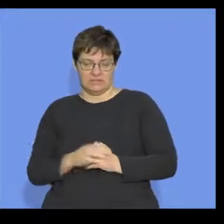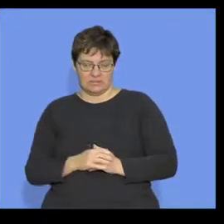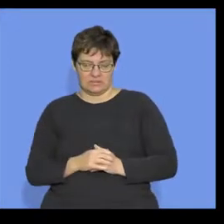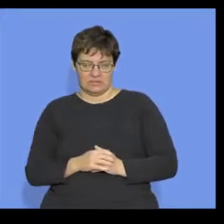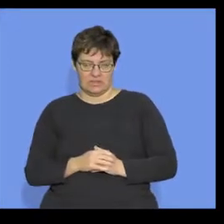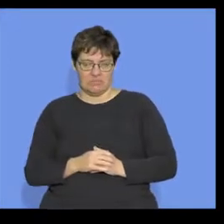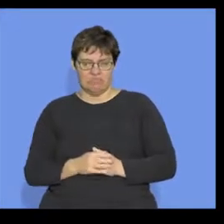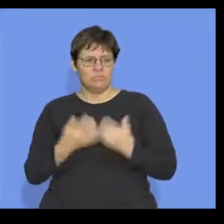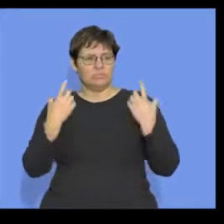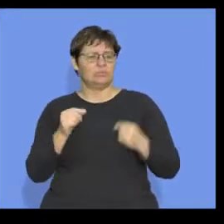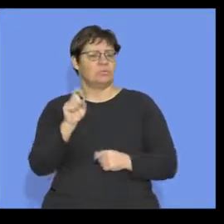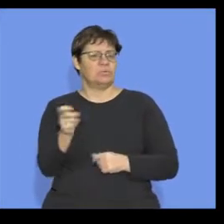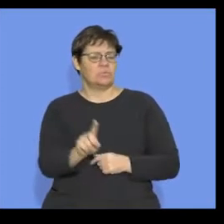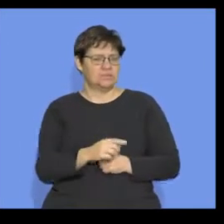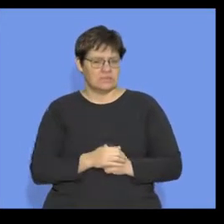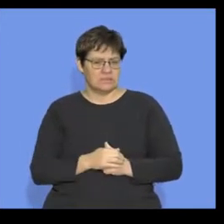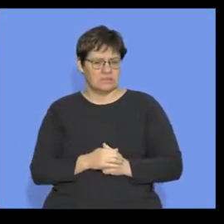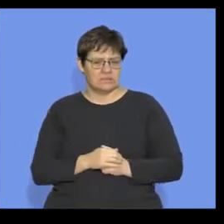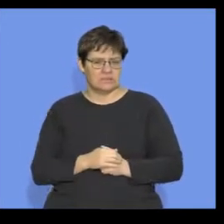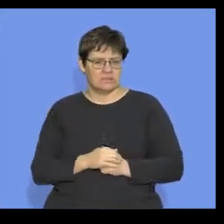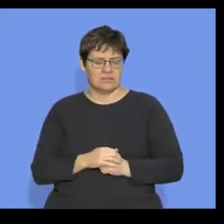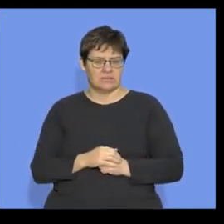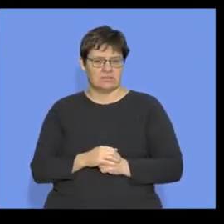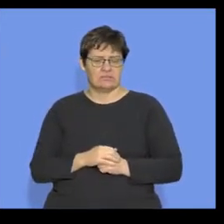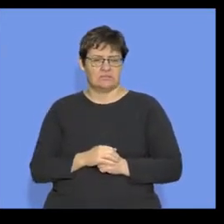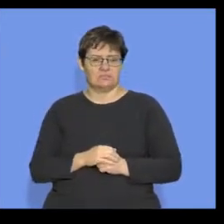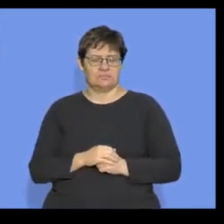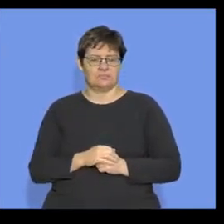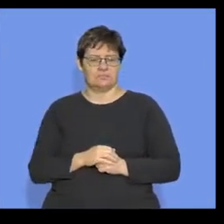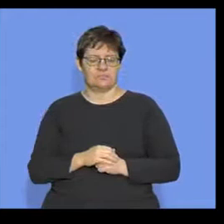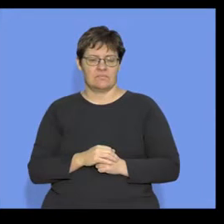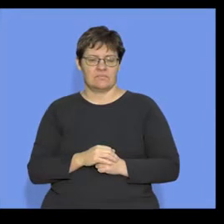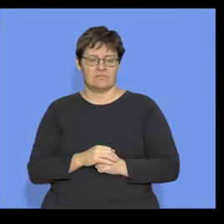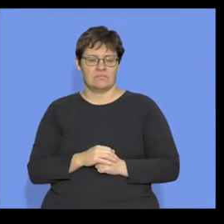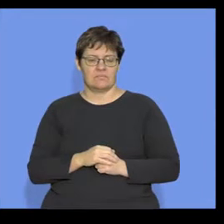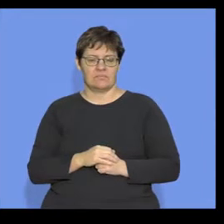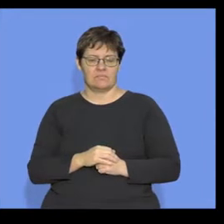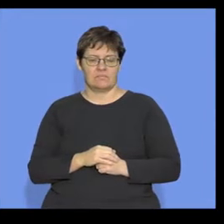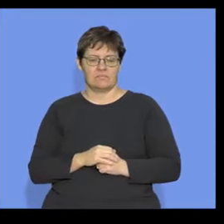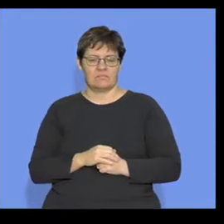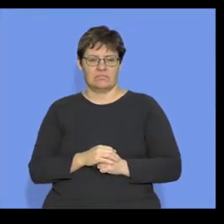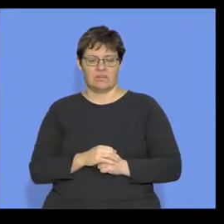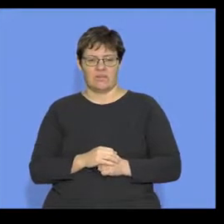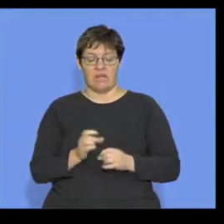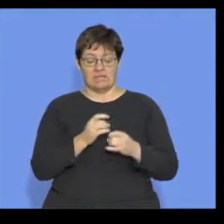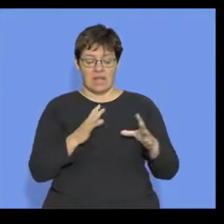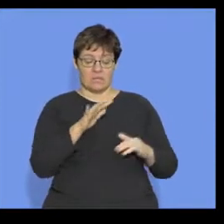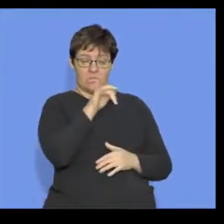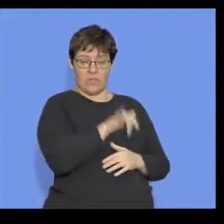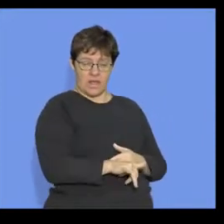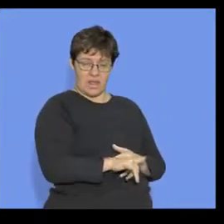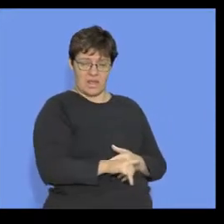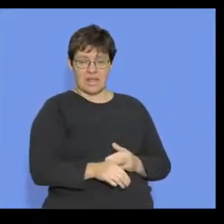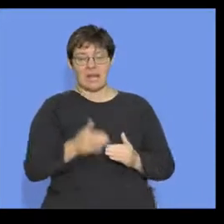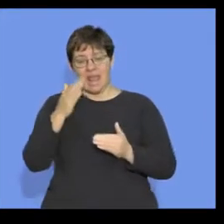digit? So what do we have to do? So the probability, we have to do what? The number plate starts with